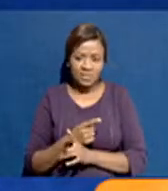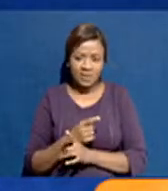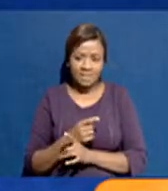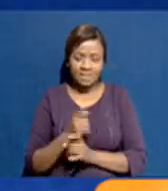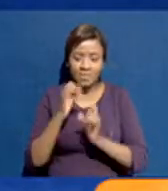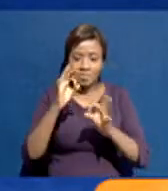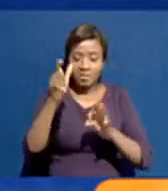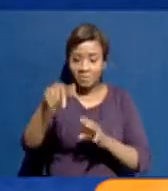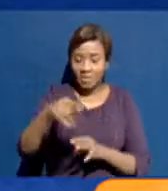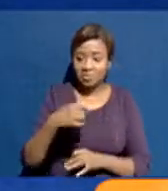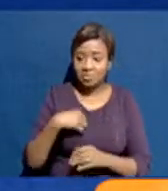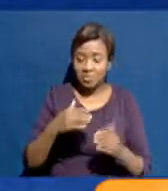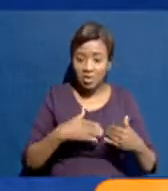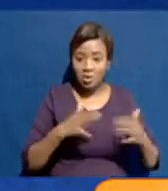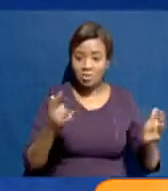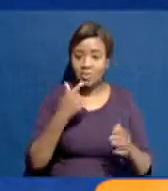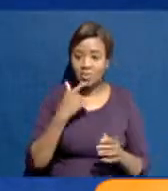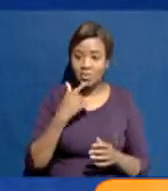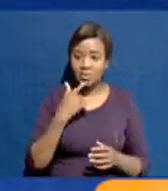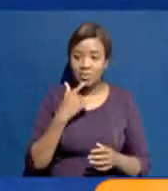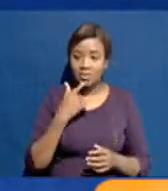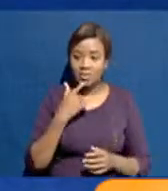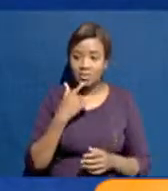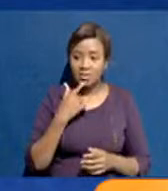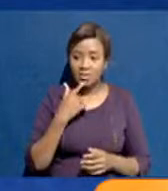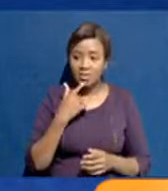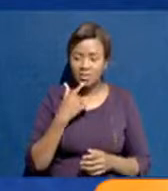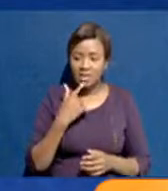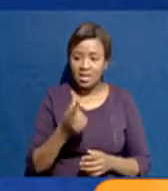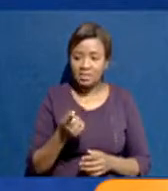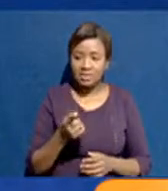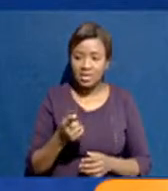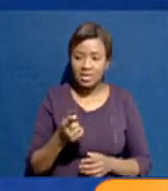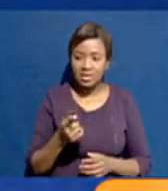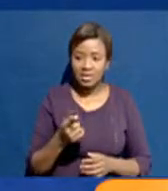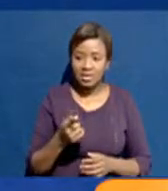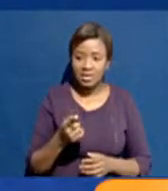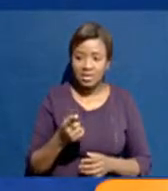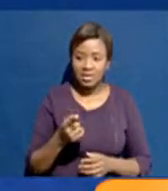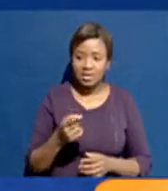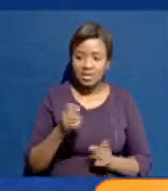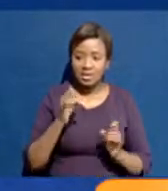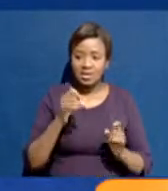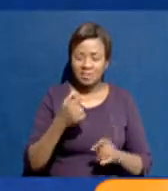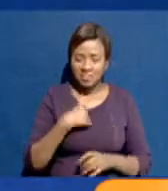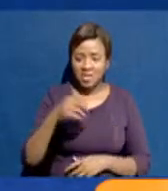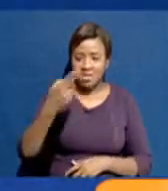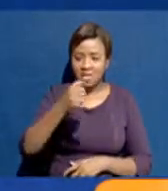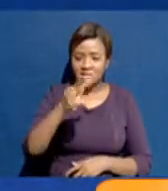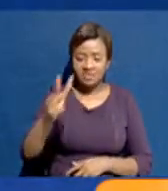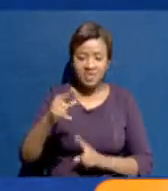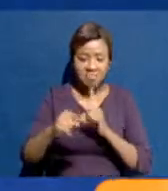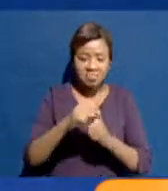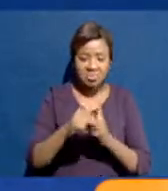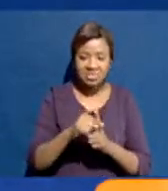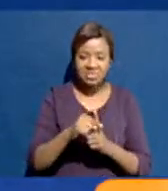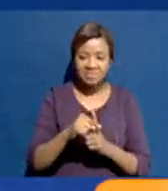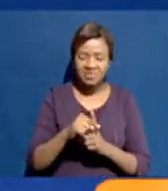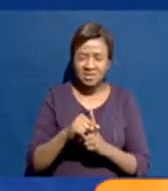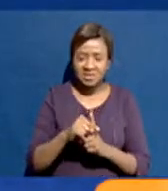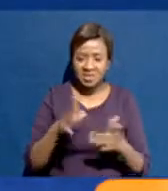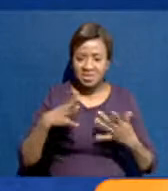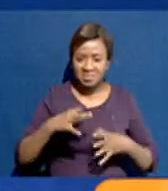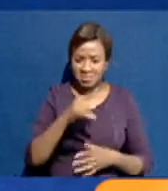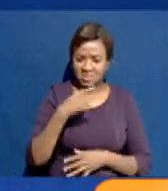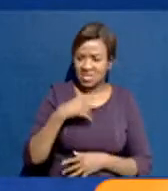lying. I even get told sometimes that the NSDCC has paid me to say that I am like that because we want people to accept